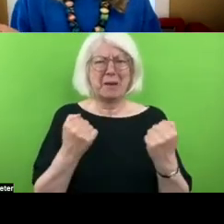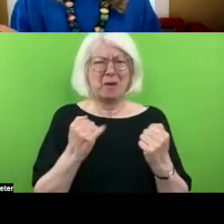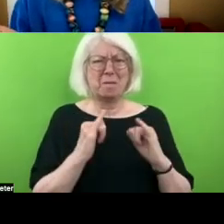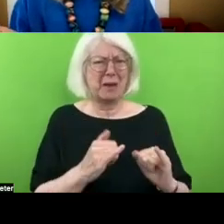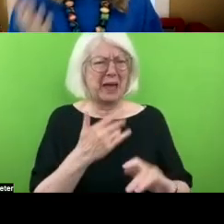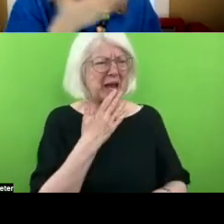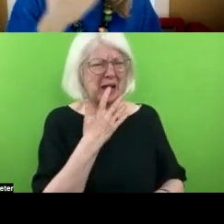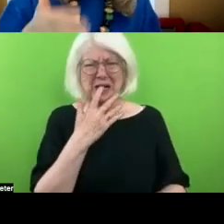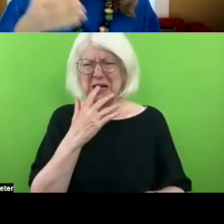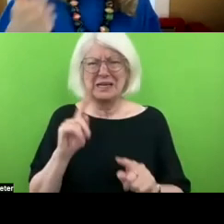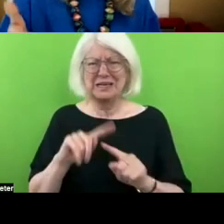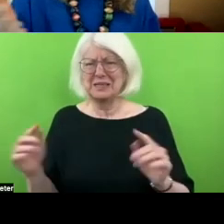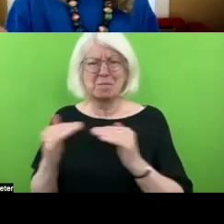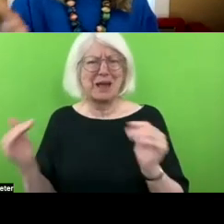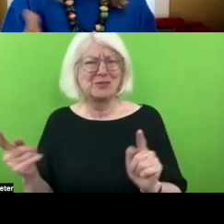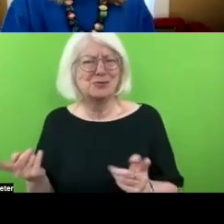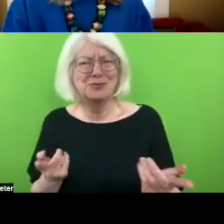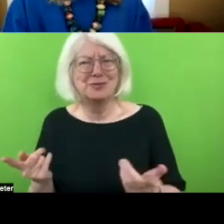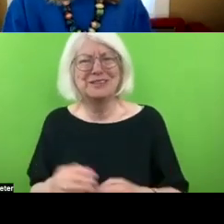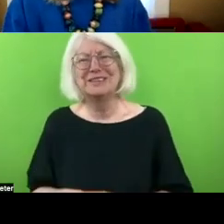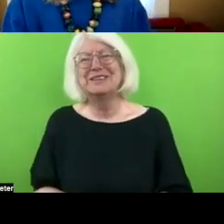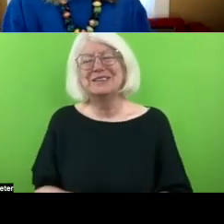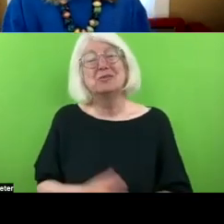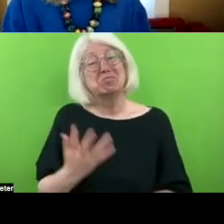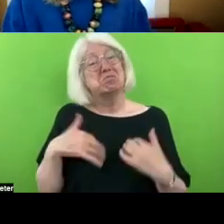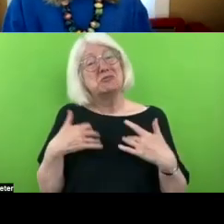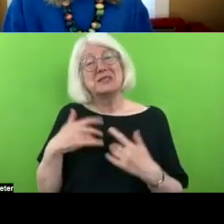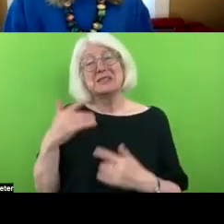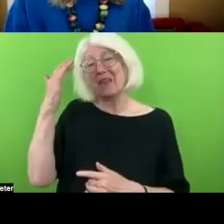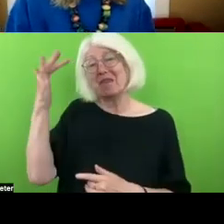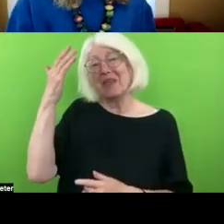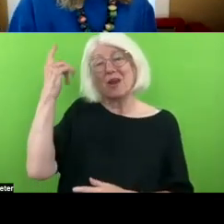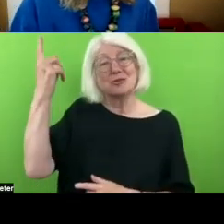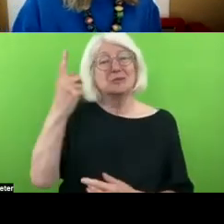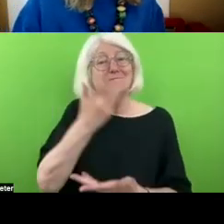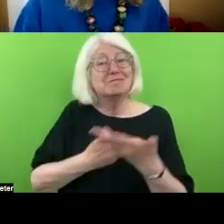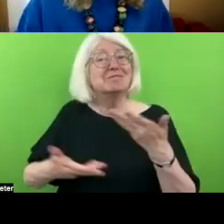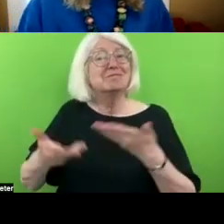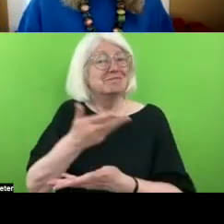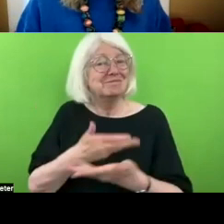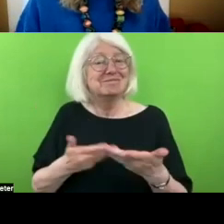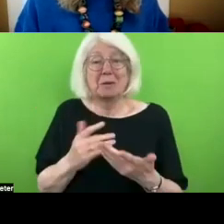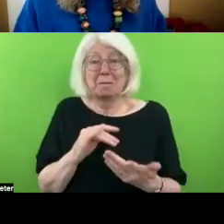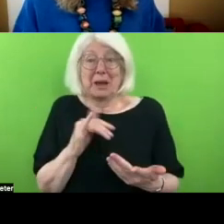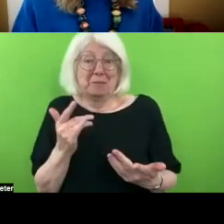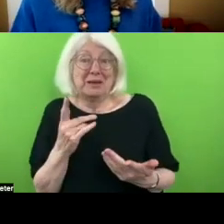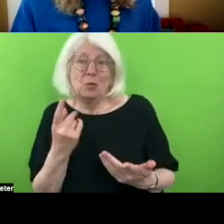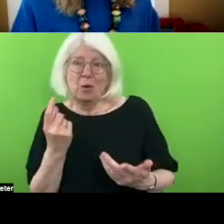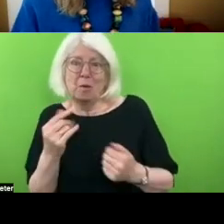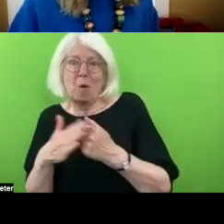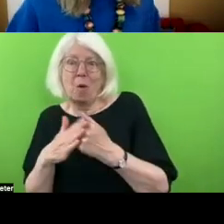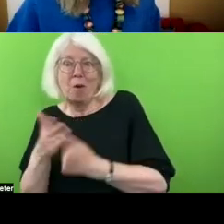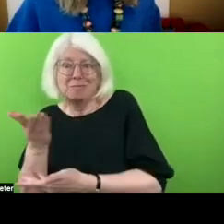have it. So there were some quite interesting strands of theological discussion to perhaps be had around